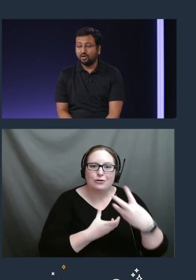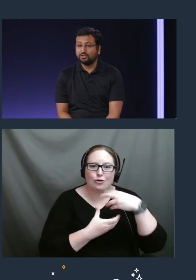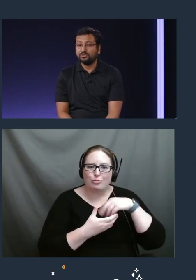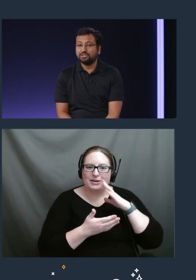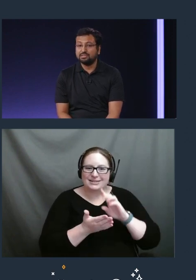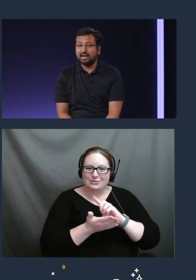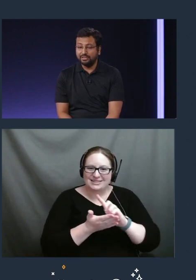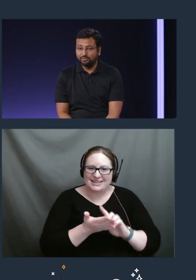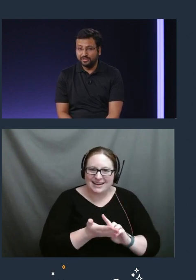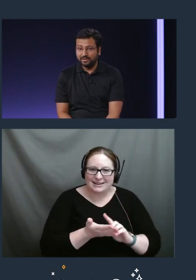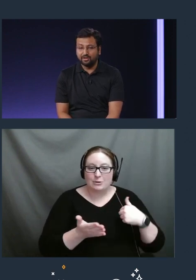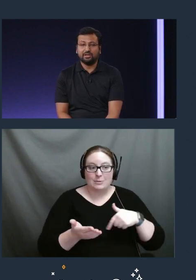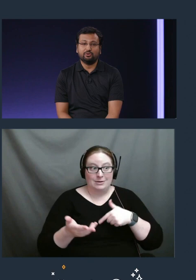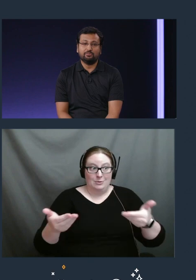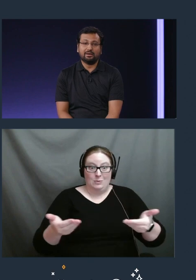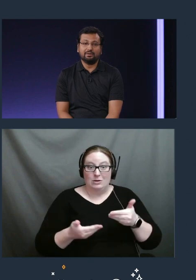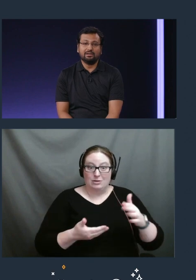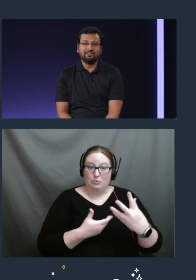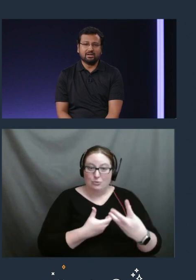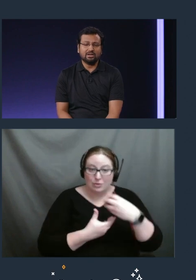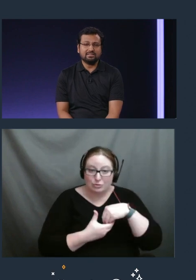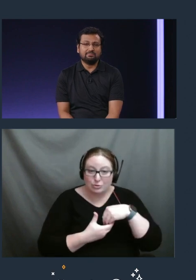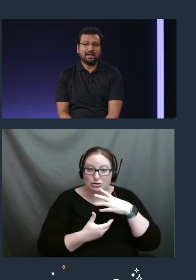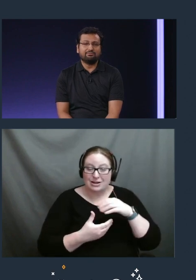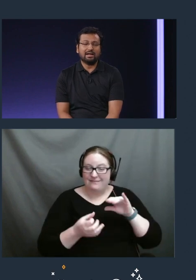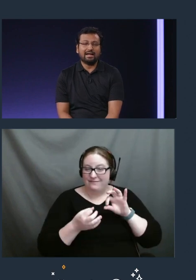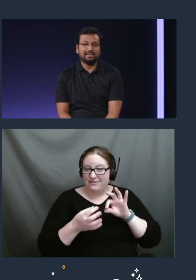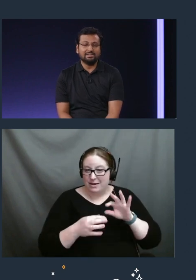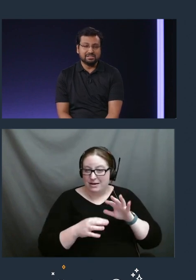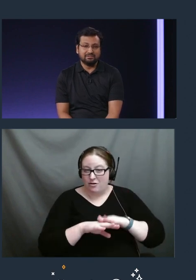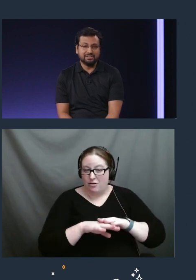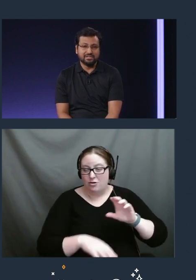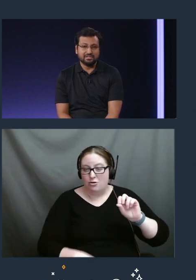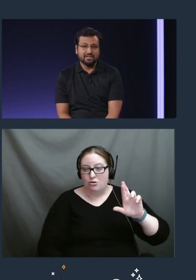welcome your contributions and your feedback on our roadmap, which outlines the plan for